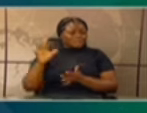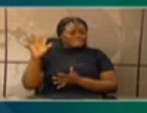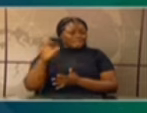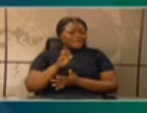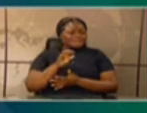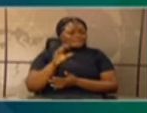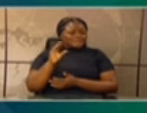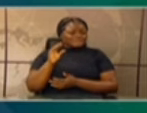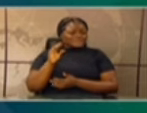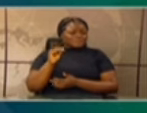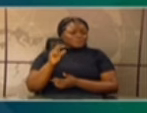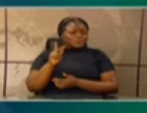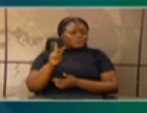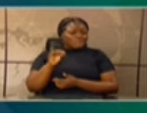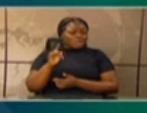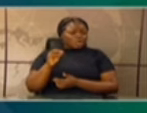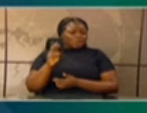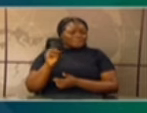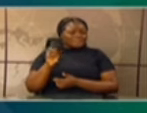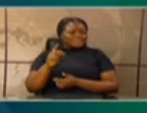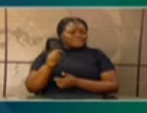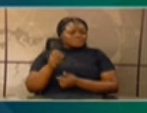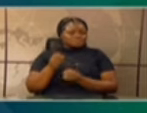229,550 kilometers. He gives that to you. Bam.